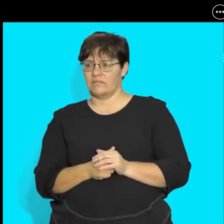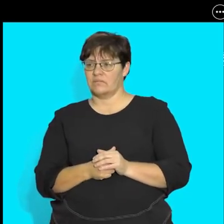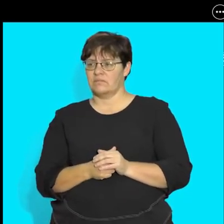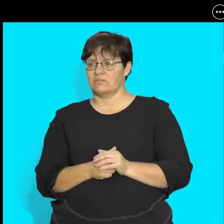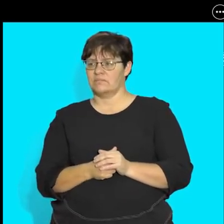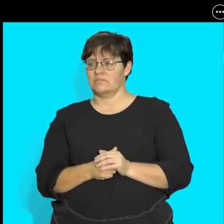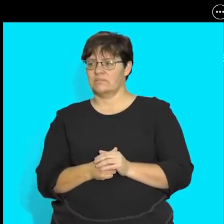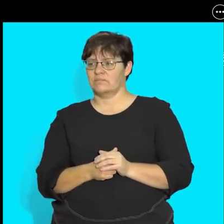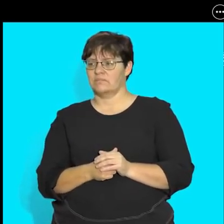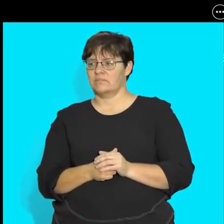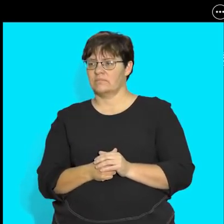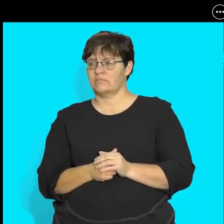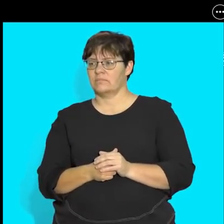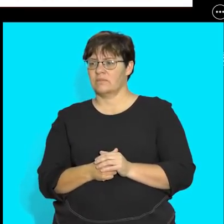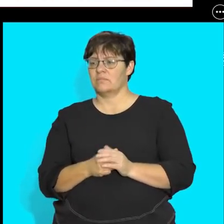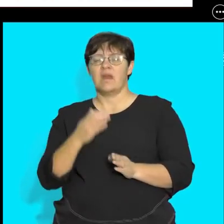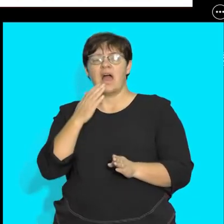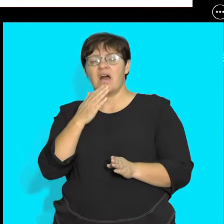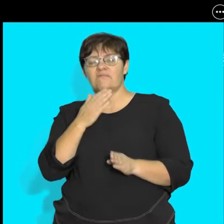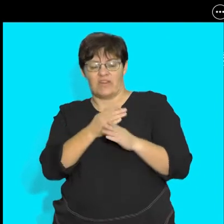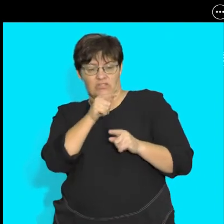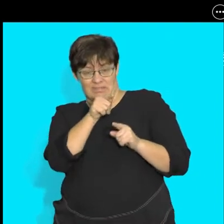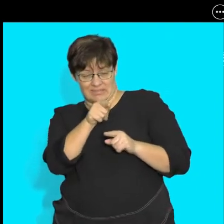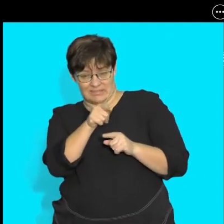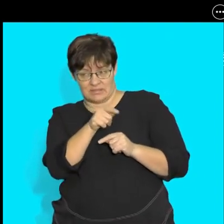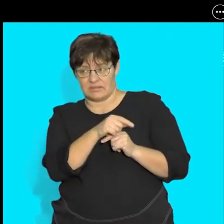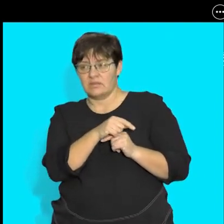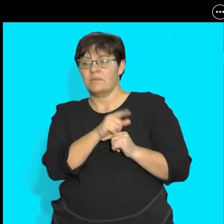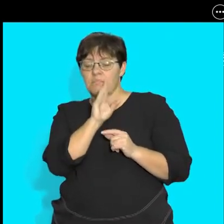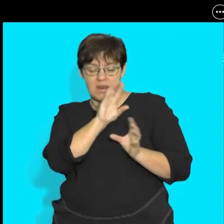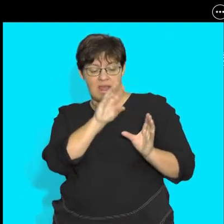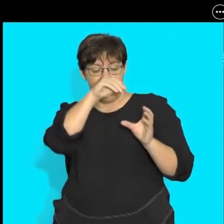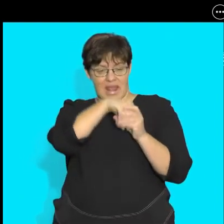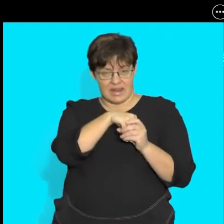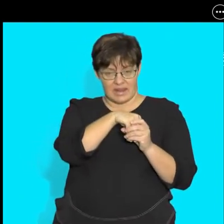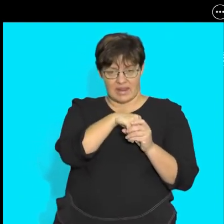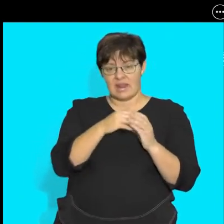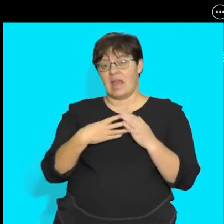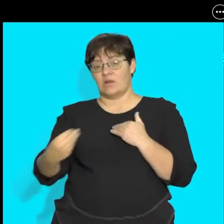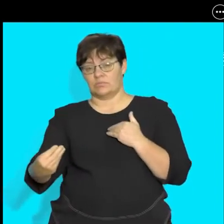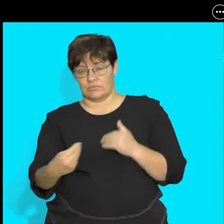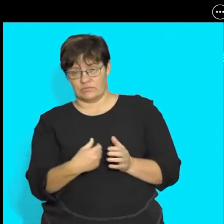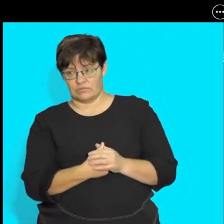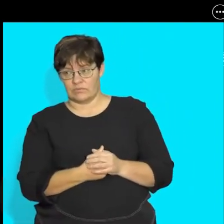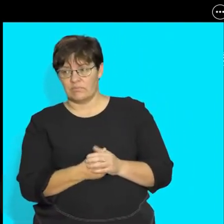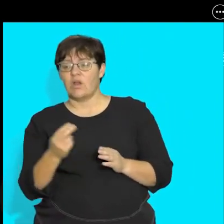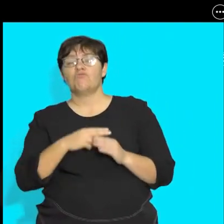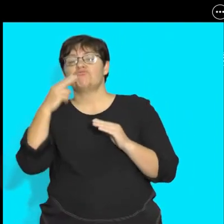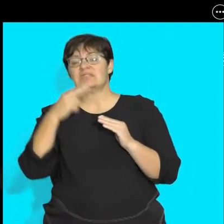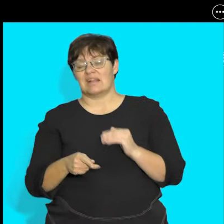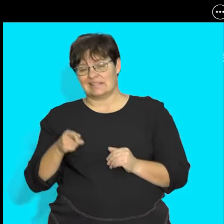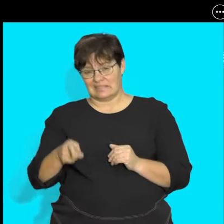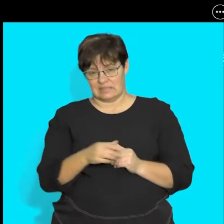whole idea about functions is it's all about input and